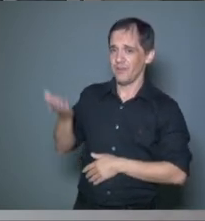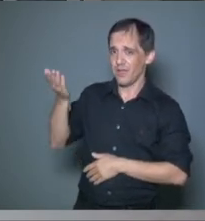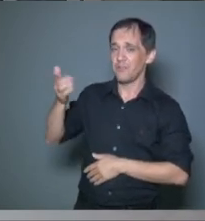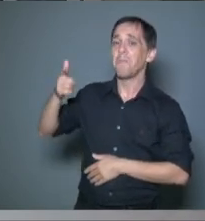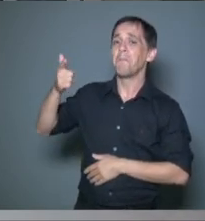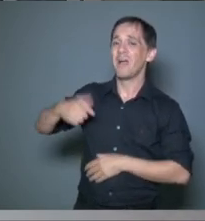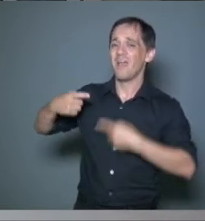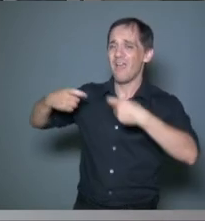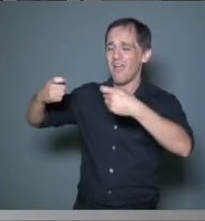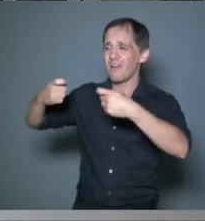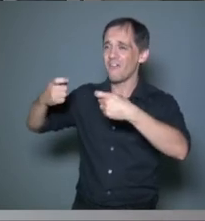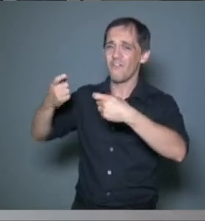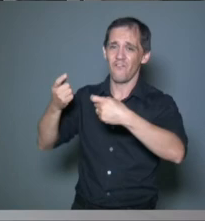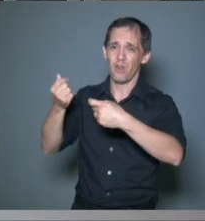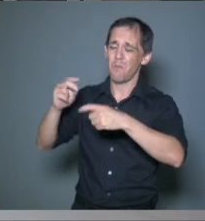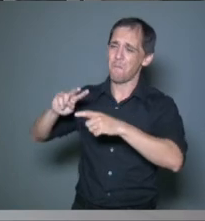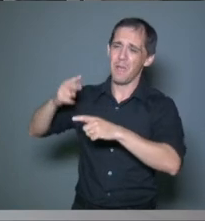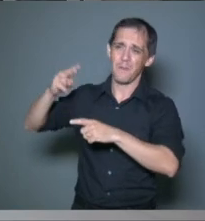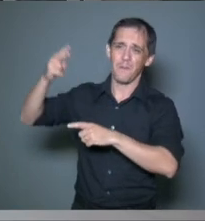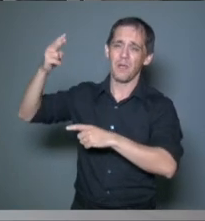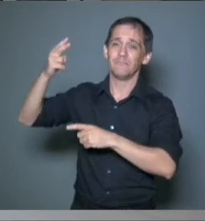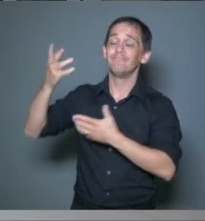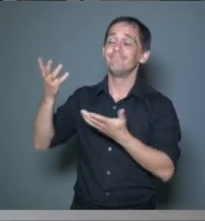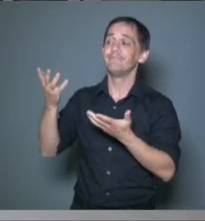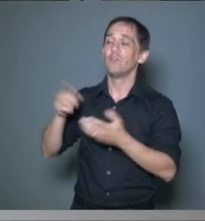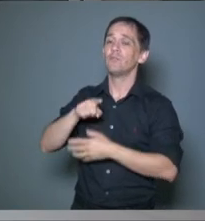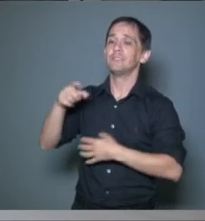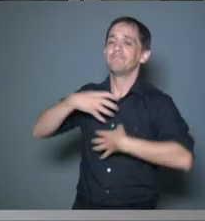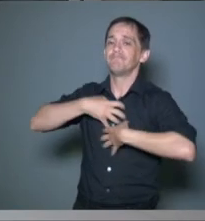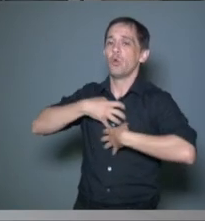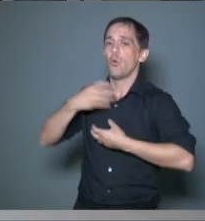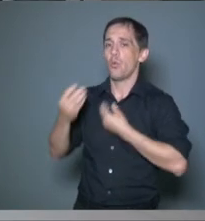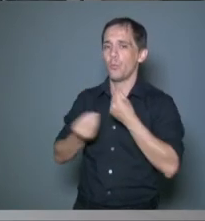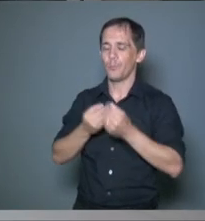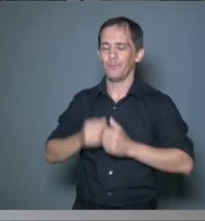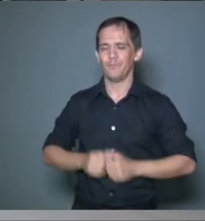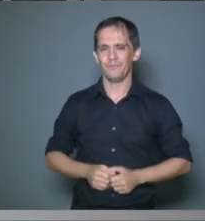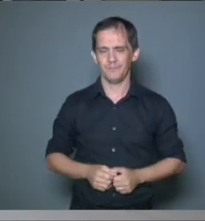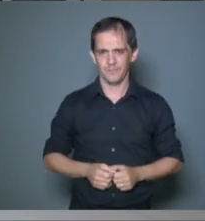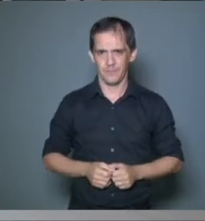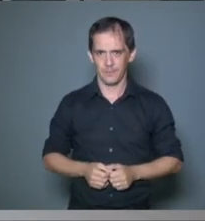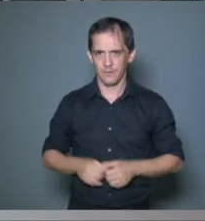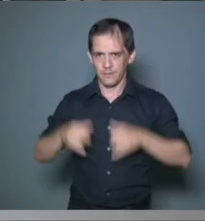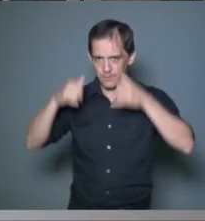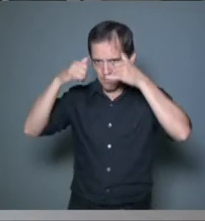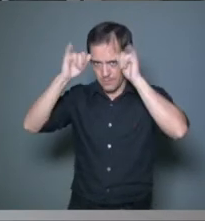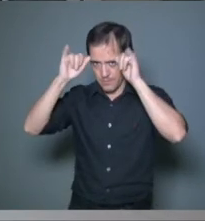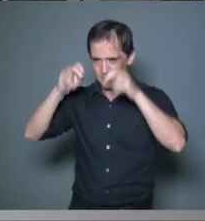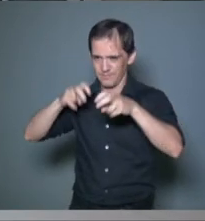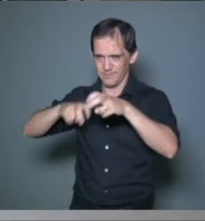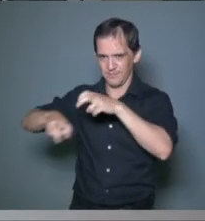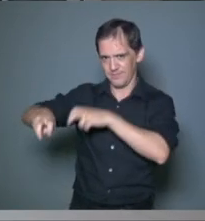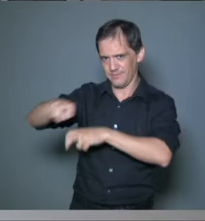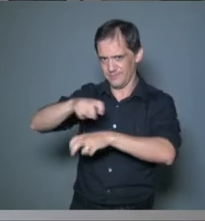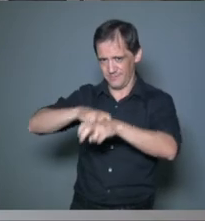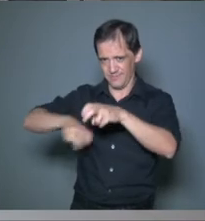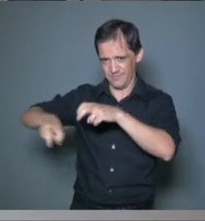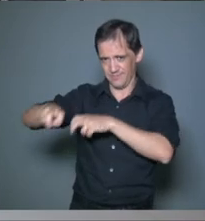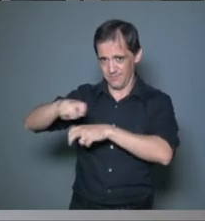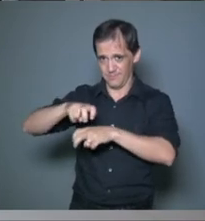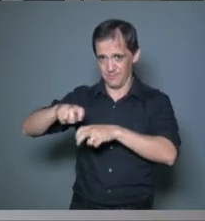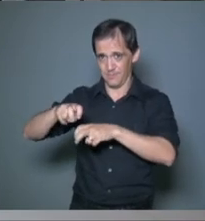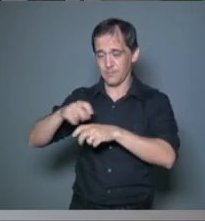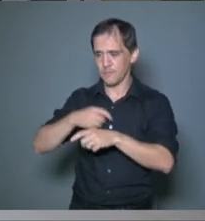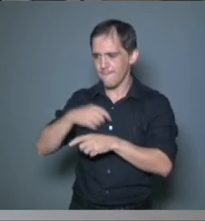war. How much worse did the war make it? For cattle,